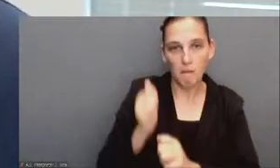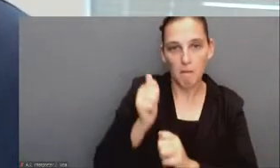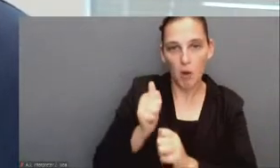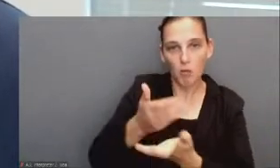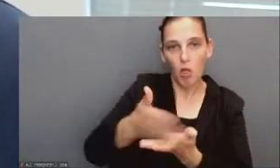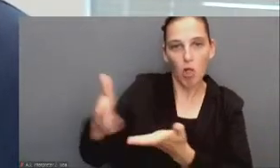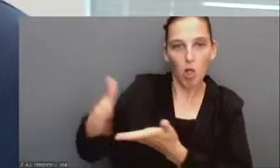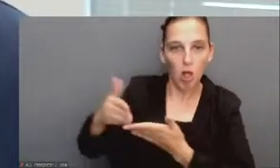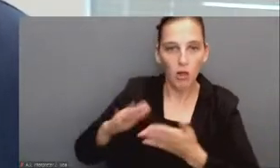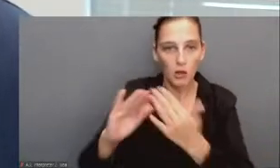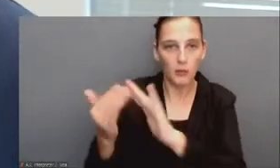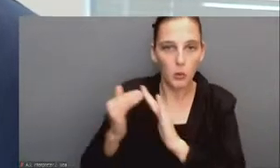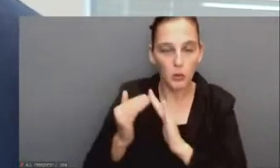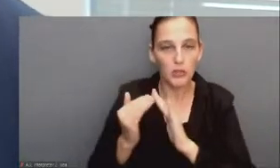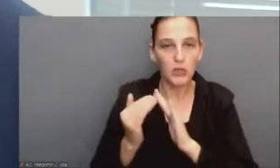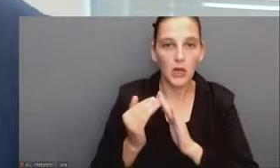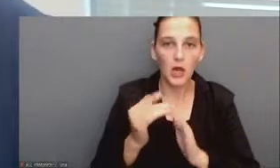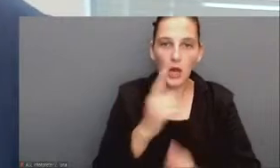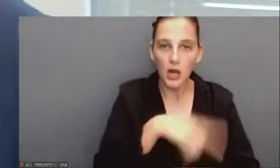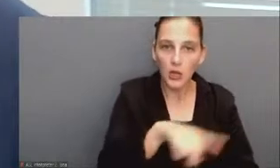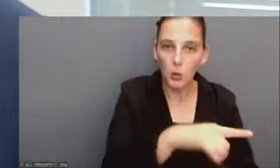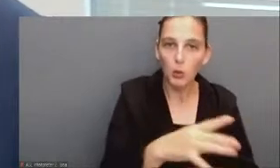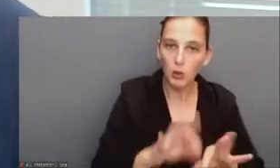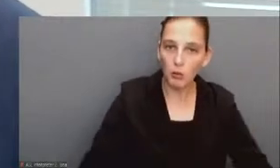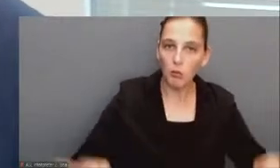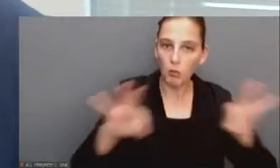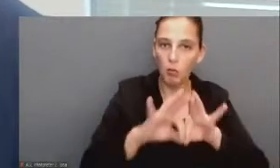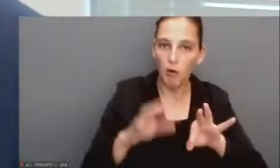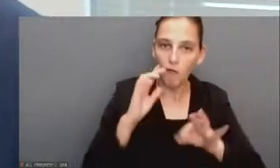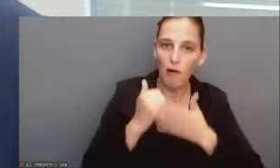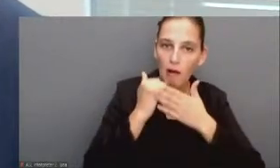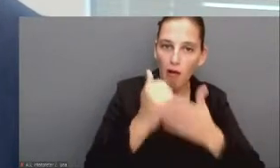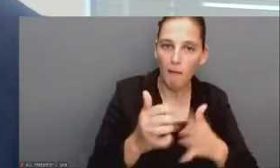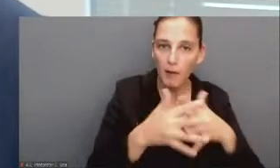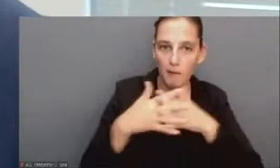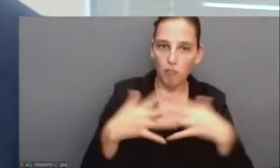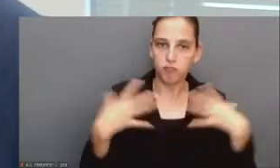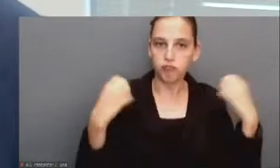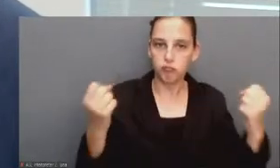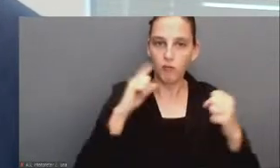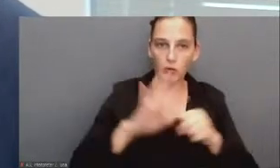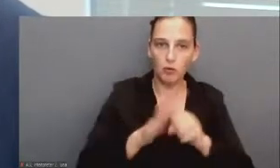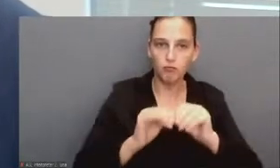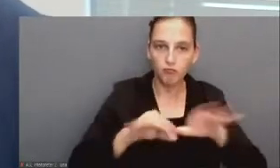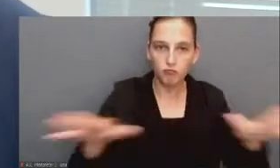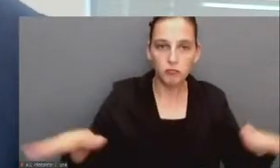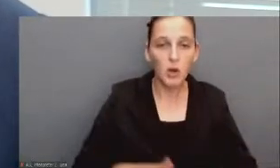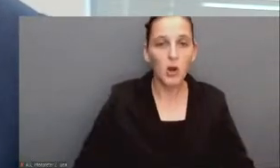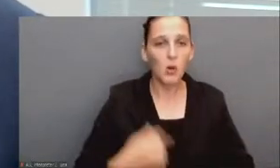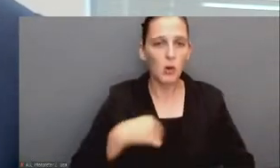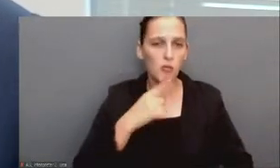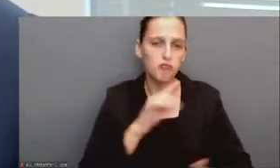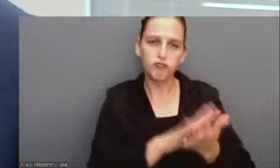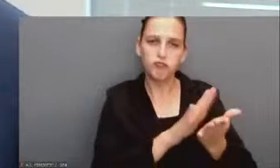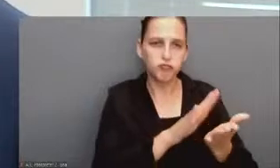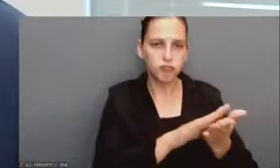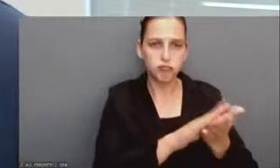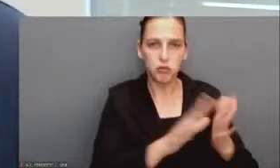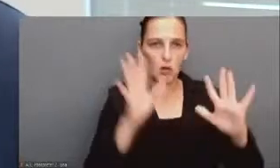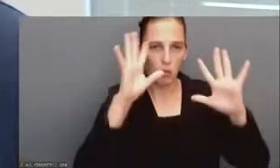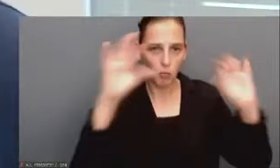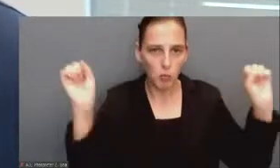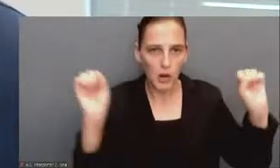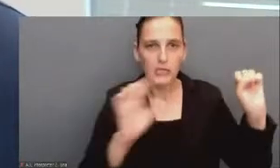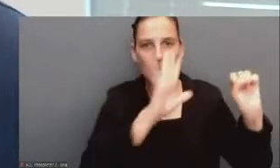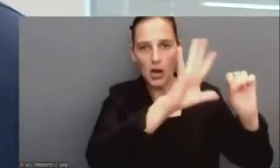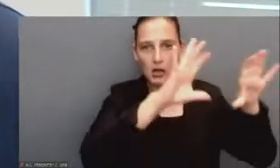line of our nation's pandemic response. We applaud the swift action of the administration to establish the Health Equity